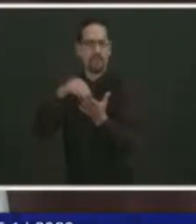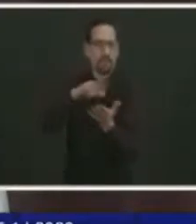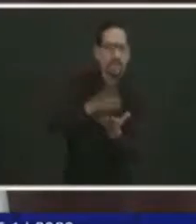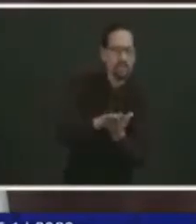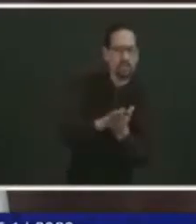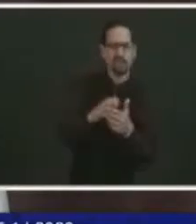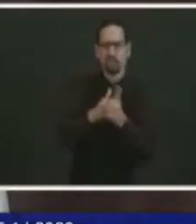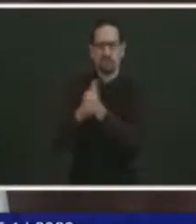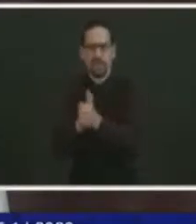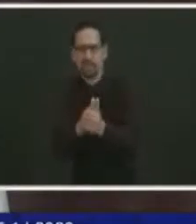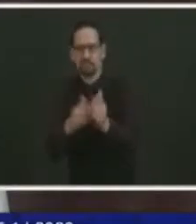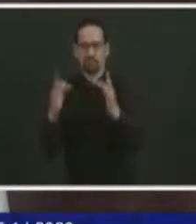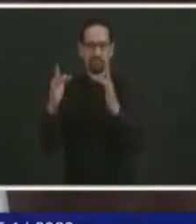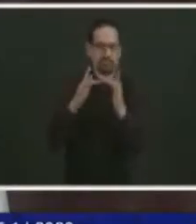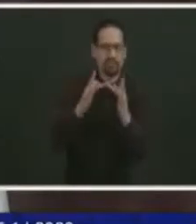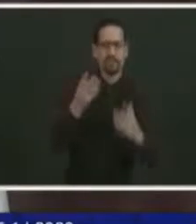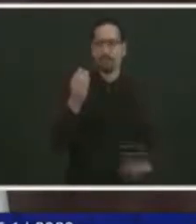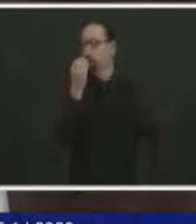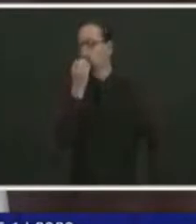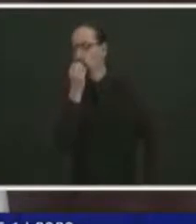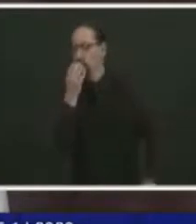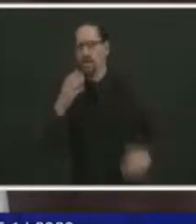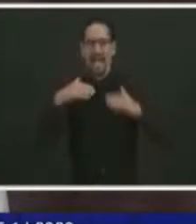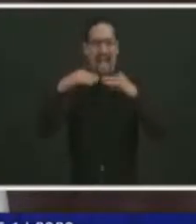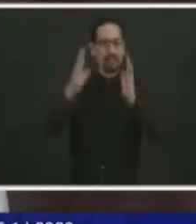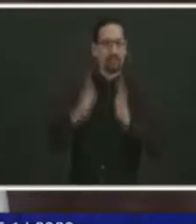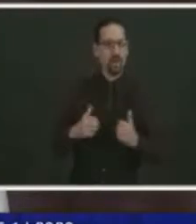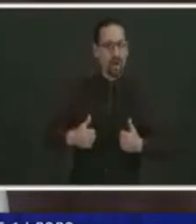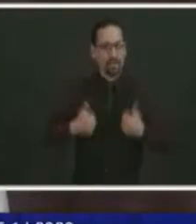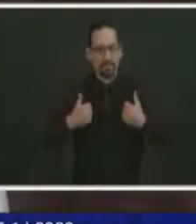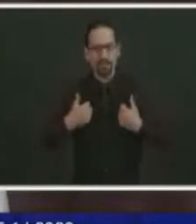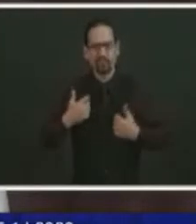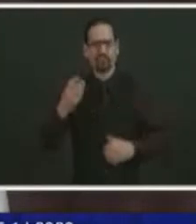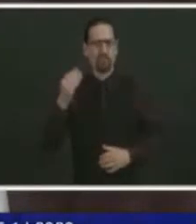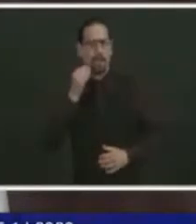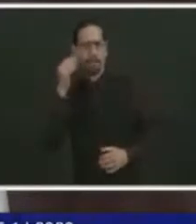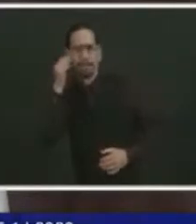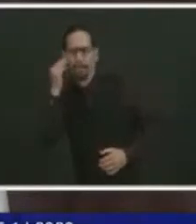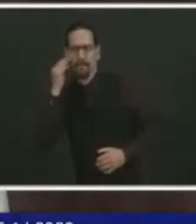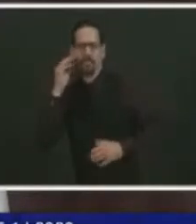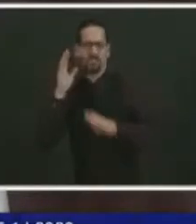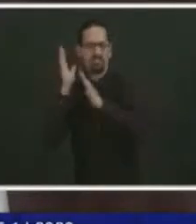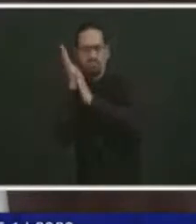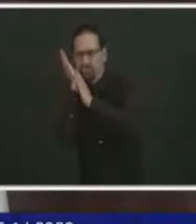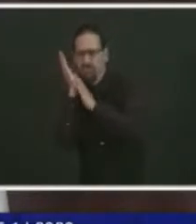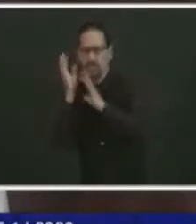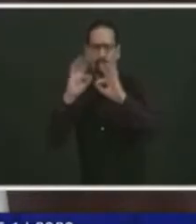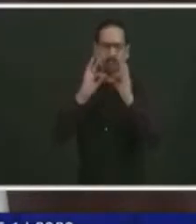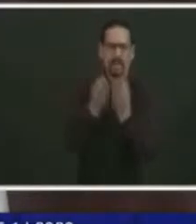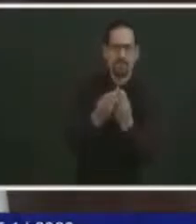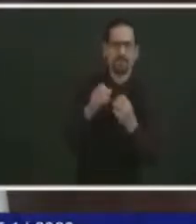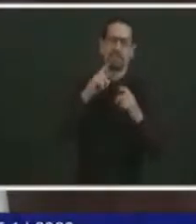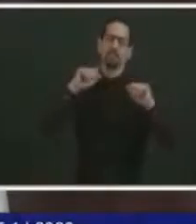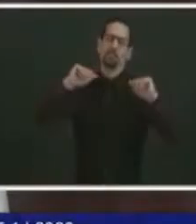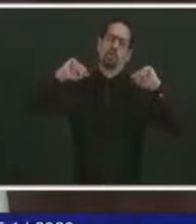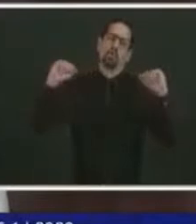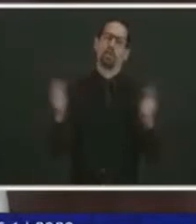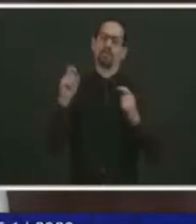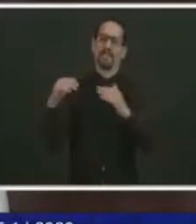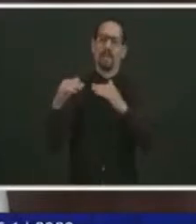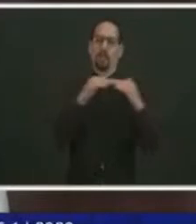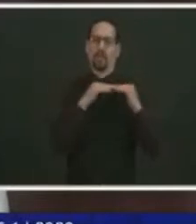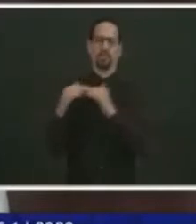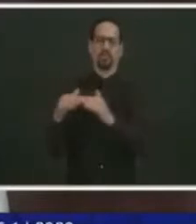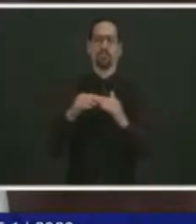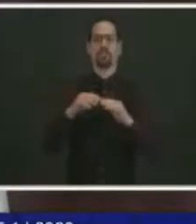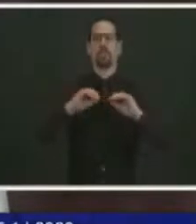quarantining, food provision, housing. And I know we can always do better, but my commitment to that